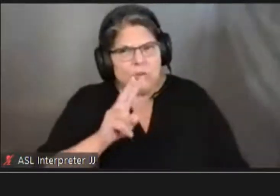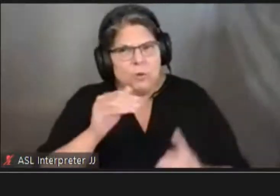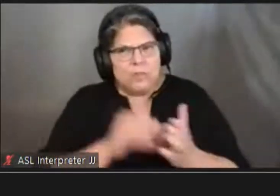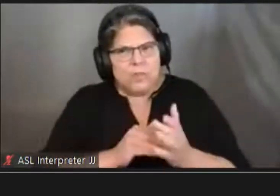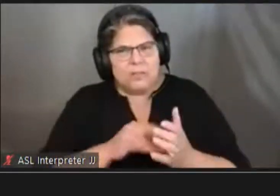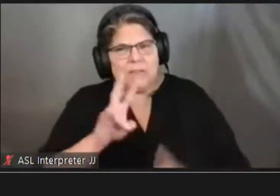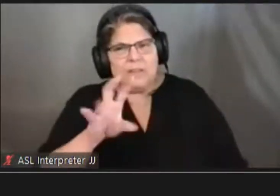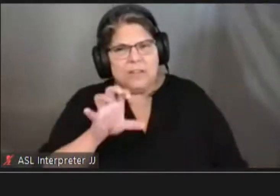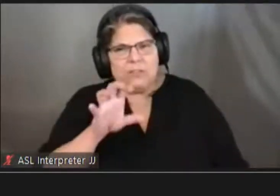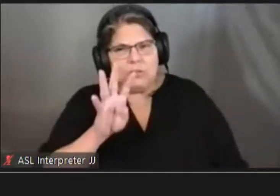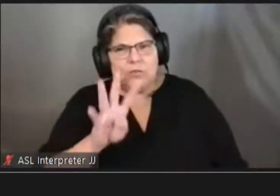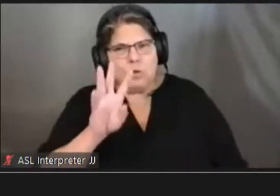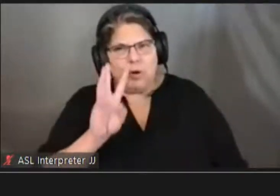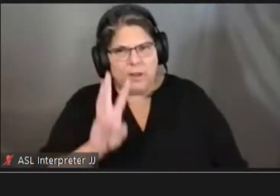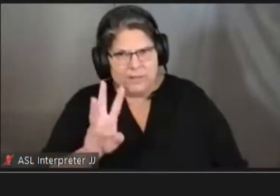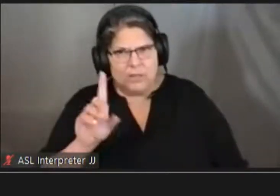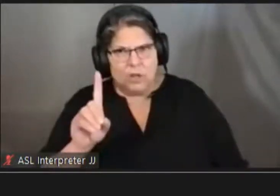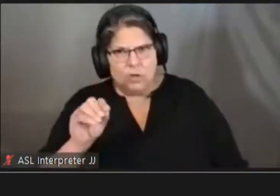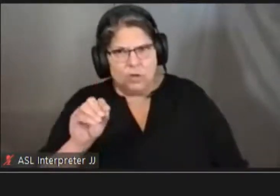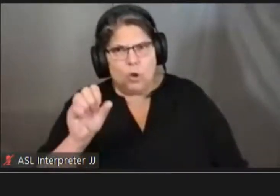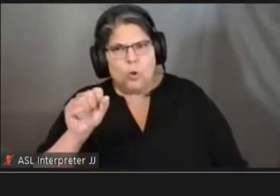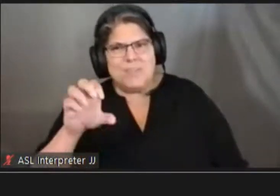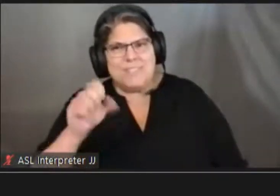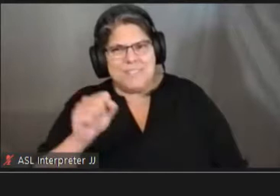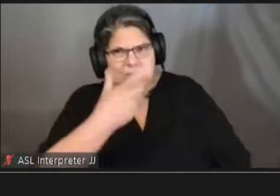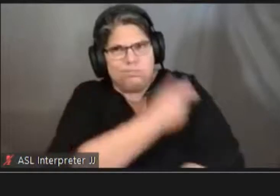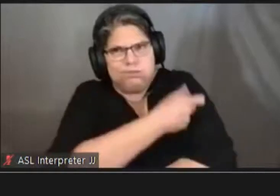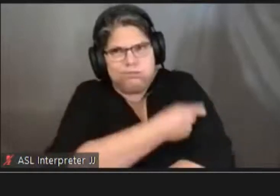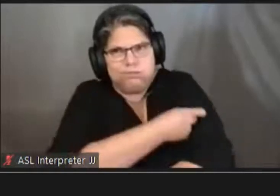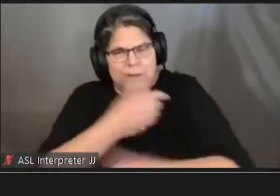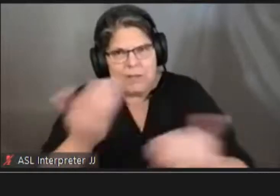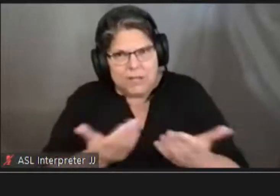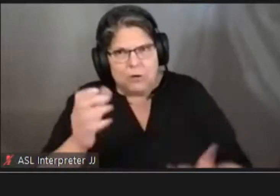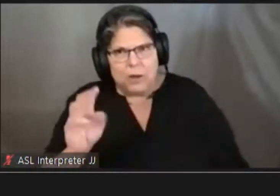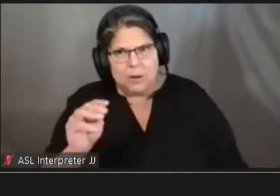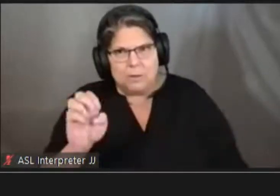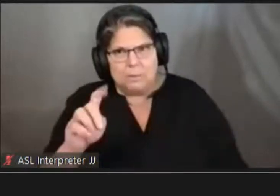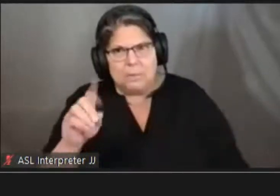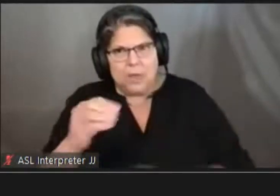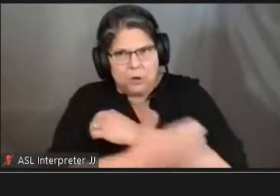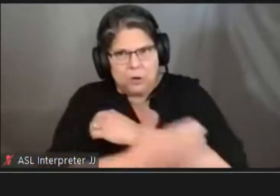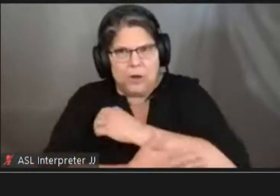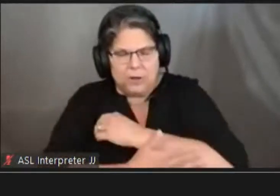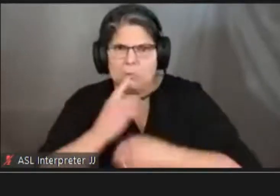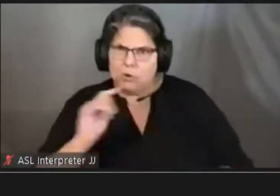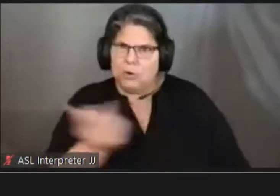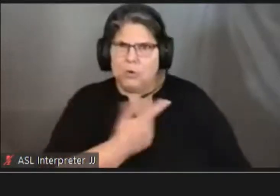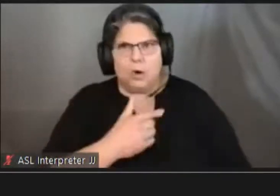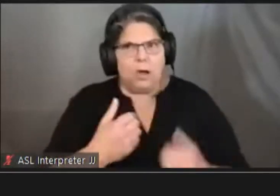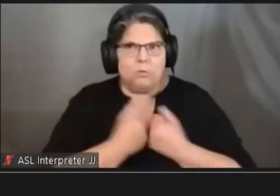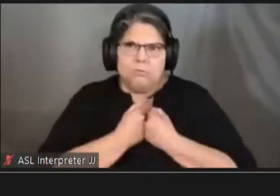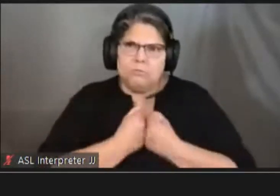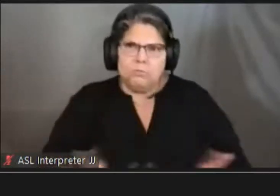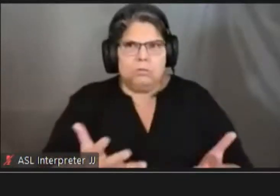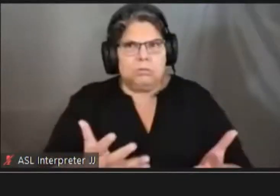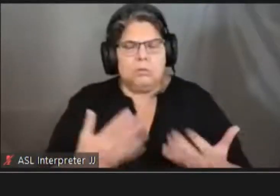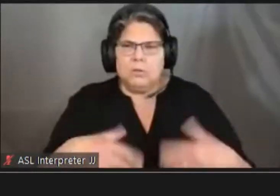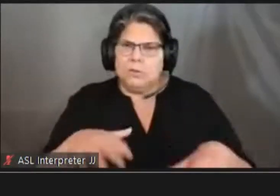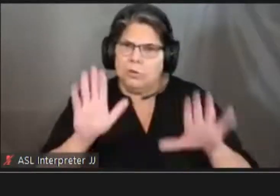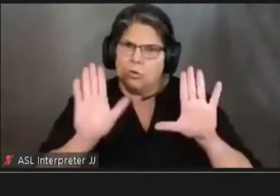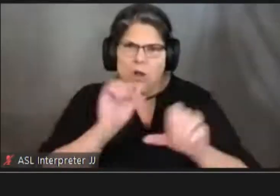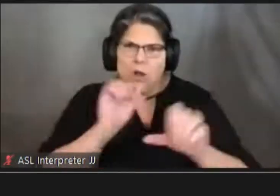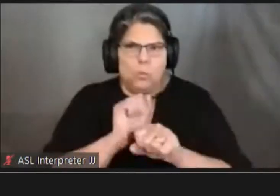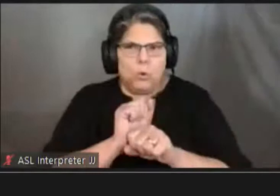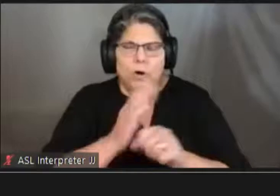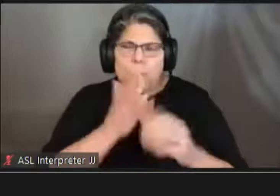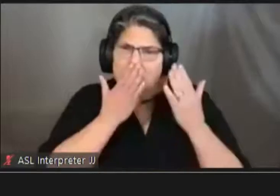42,746 doses administered in the county, I'm sure that y'all are tired. You're doing amazing work. Thank you so much for that. And I